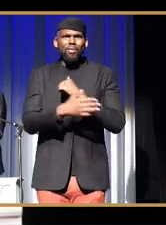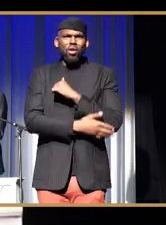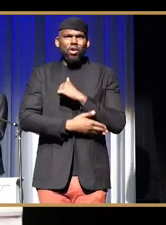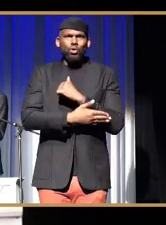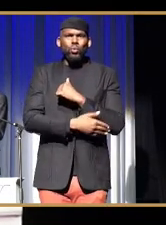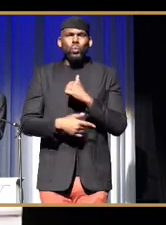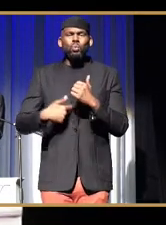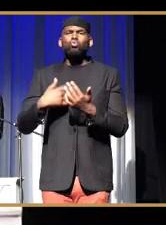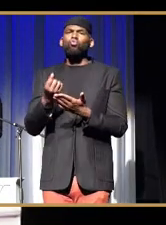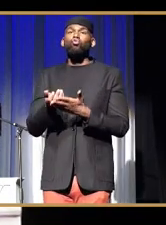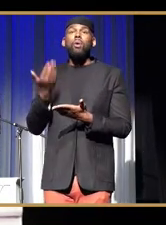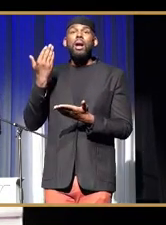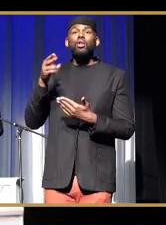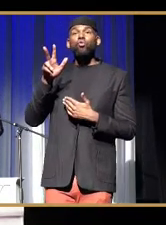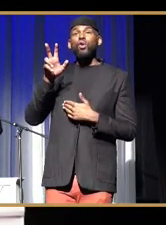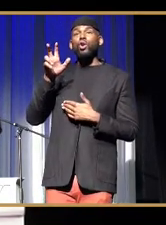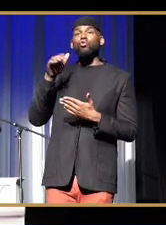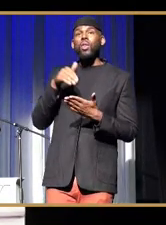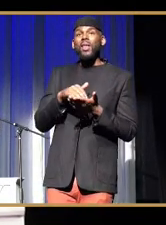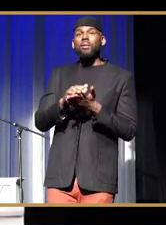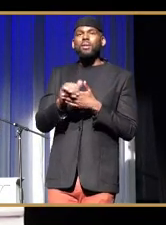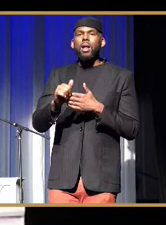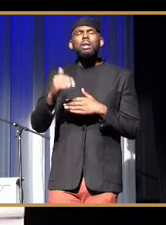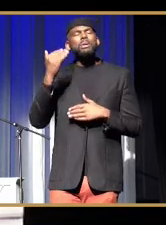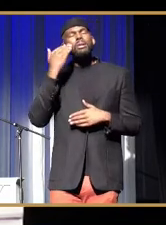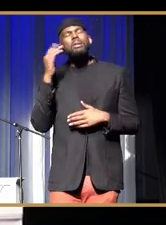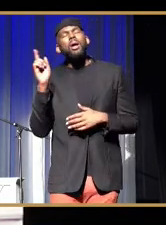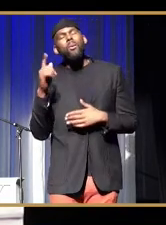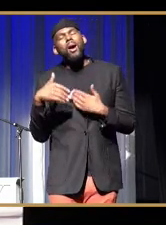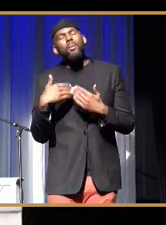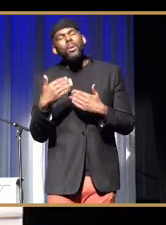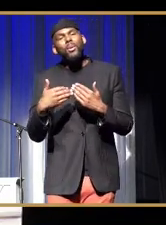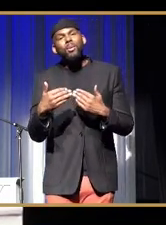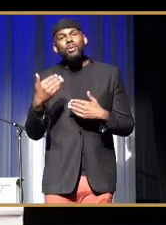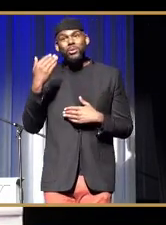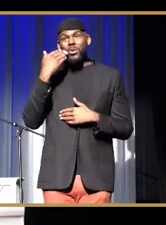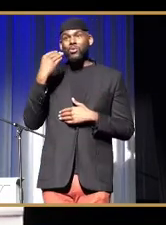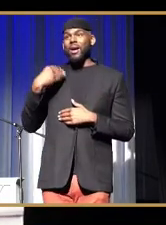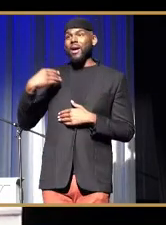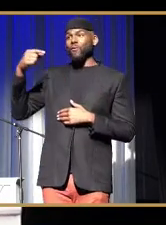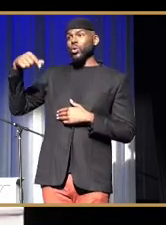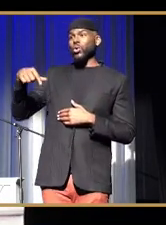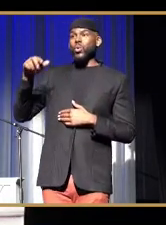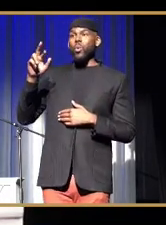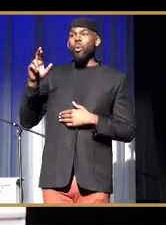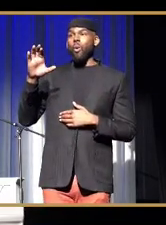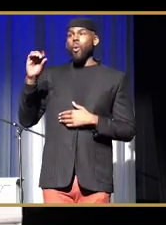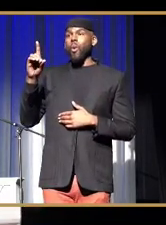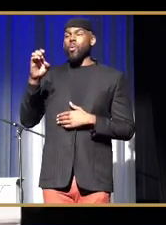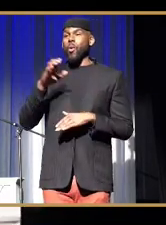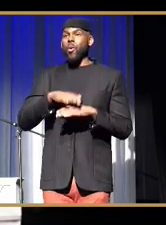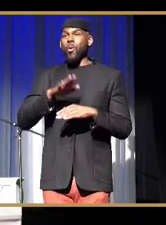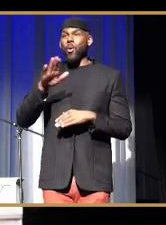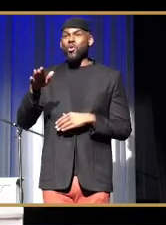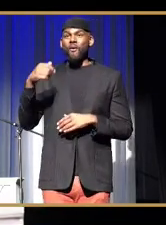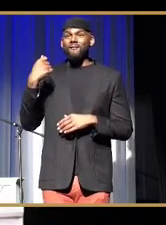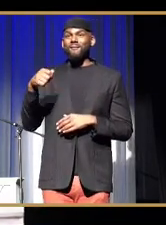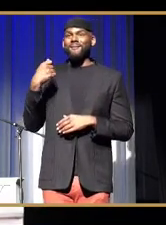about $300,000. You know where this is going. You know there's a QR code on your fan.